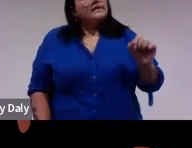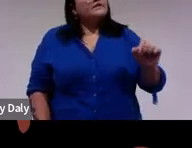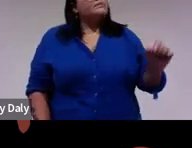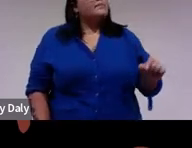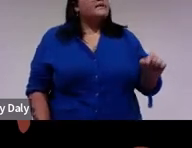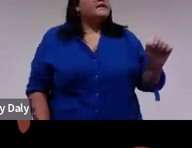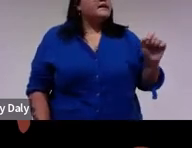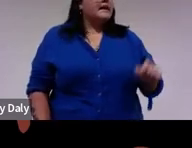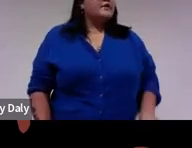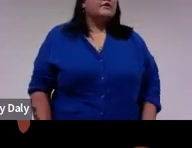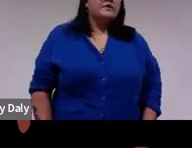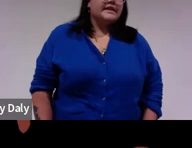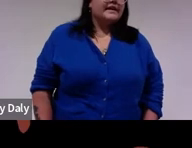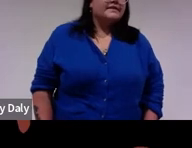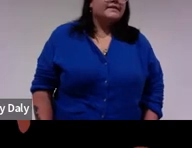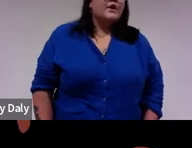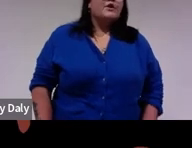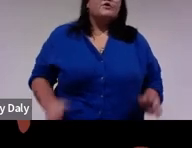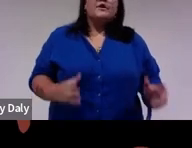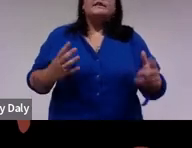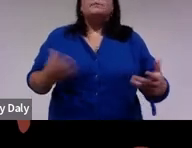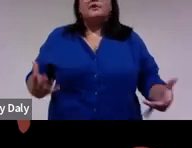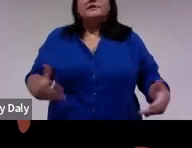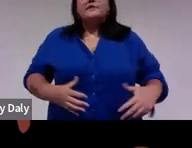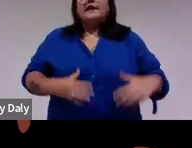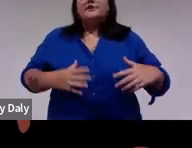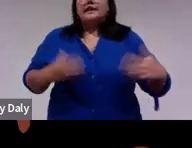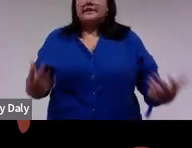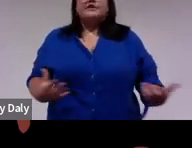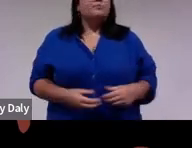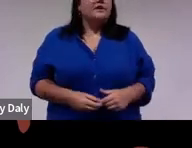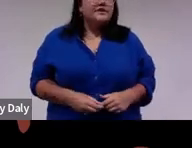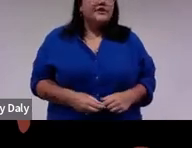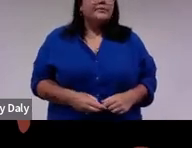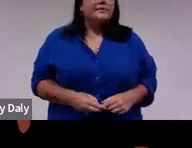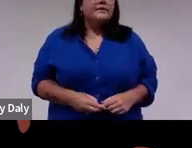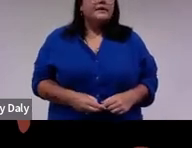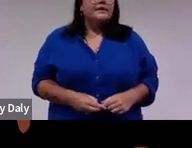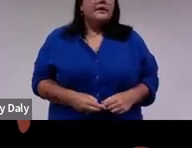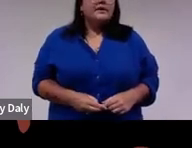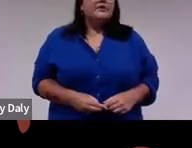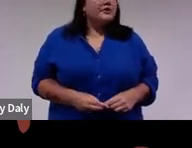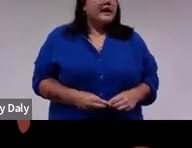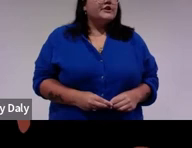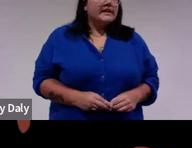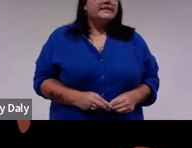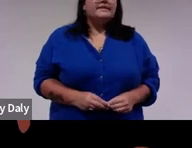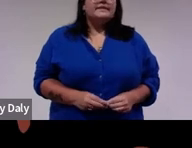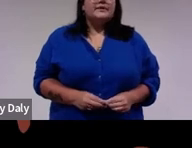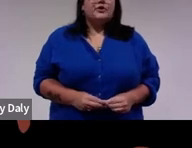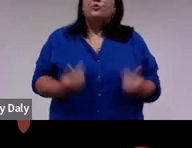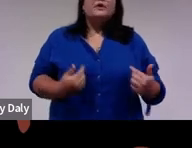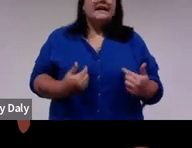you listen to my mother in her context, not in these post-invasion English umbrella terms, but in who she actually